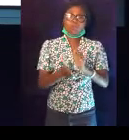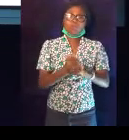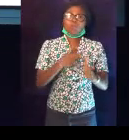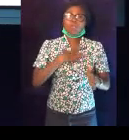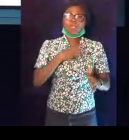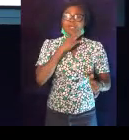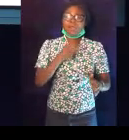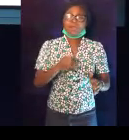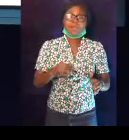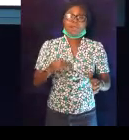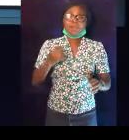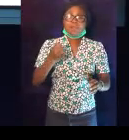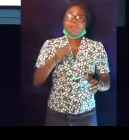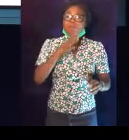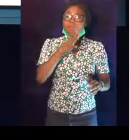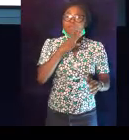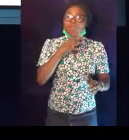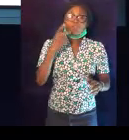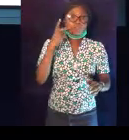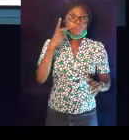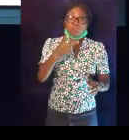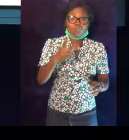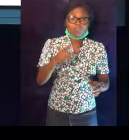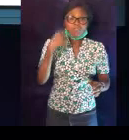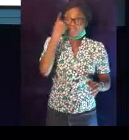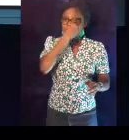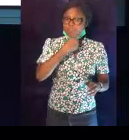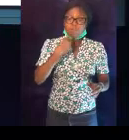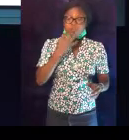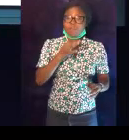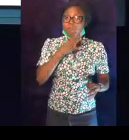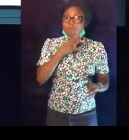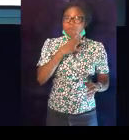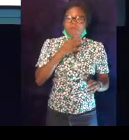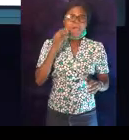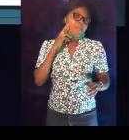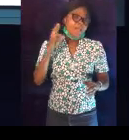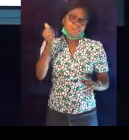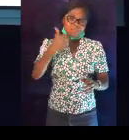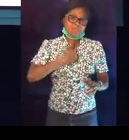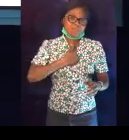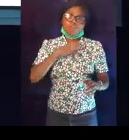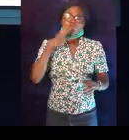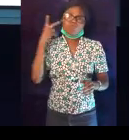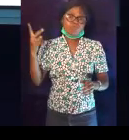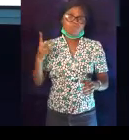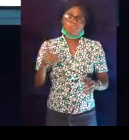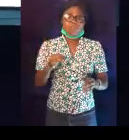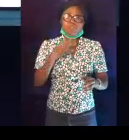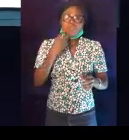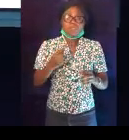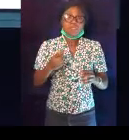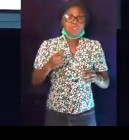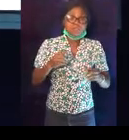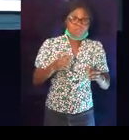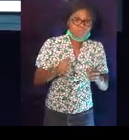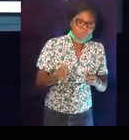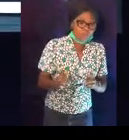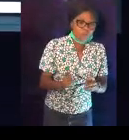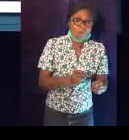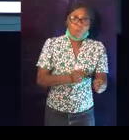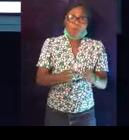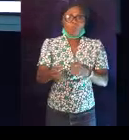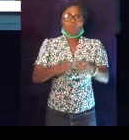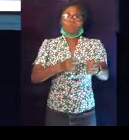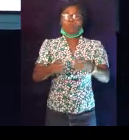mom in a stature. And their faces, you can see that they look alike. So that's what we talk about gene. It influences